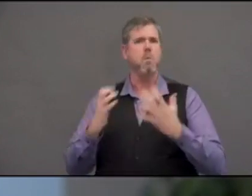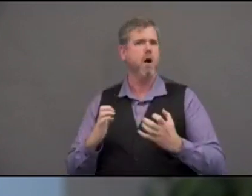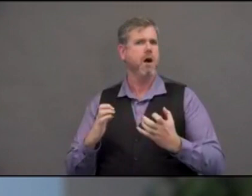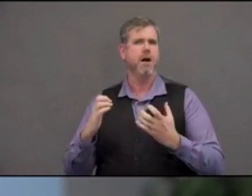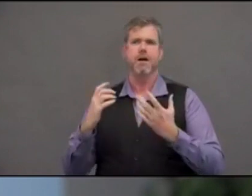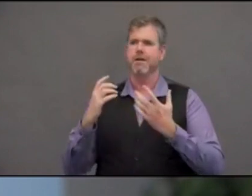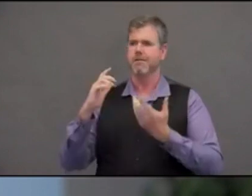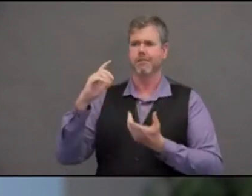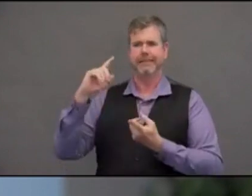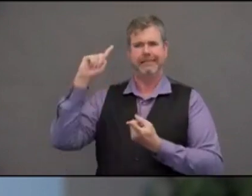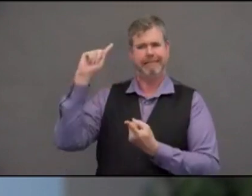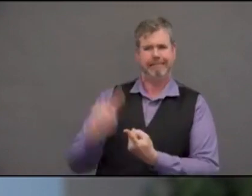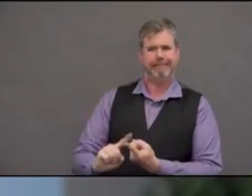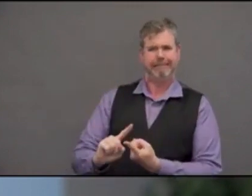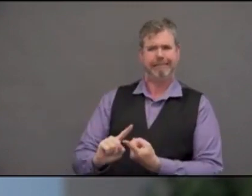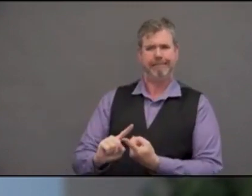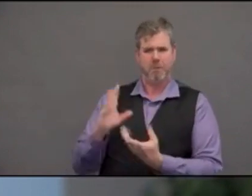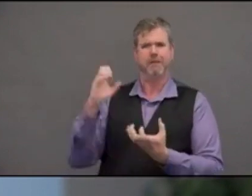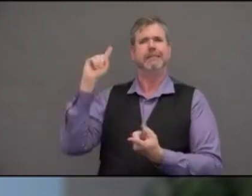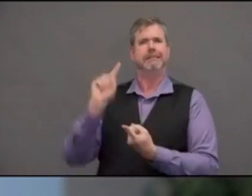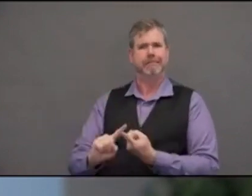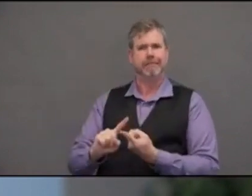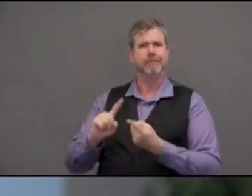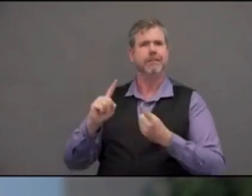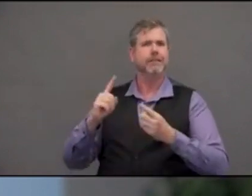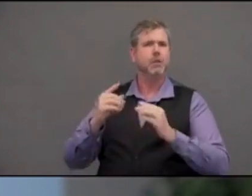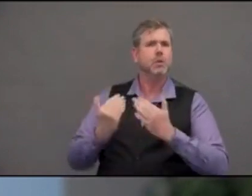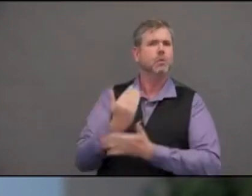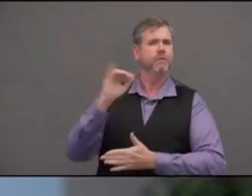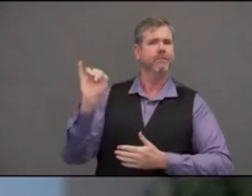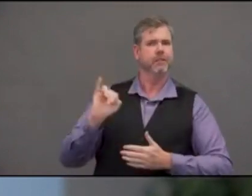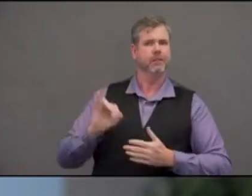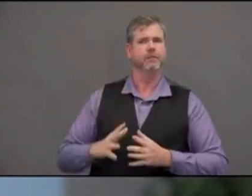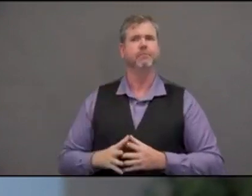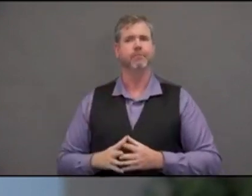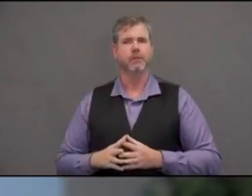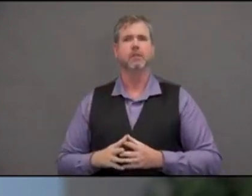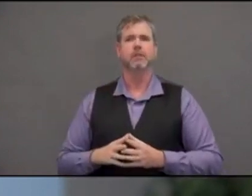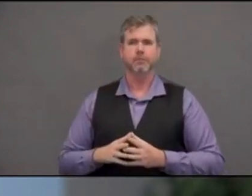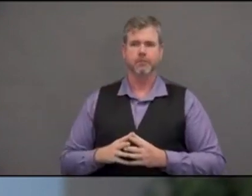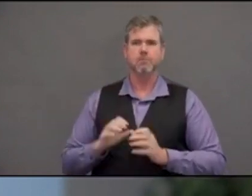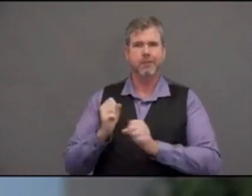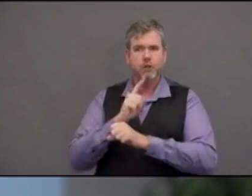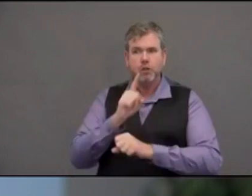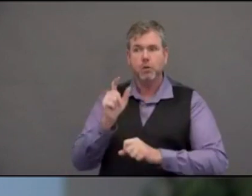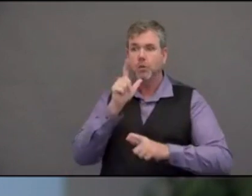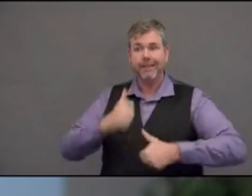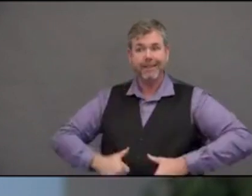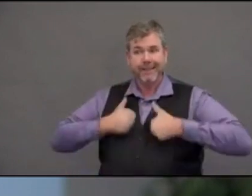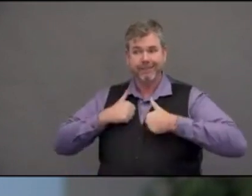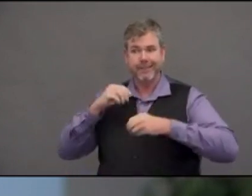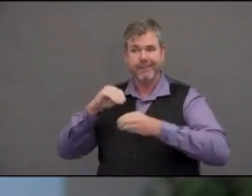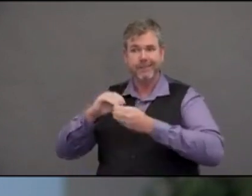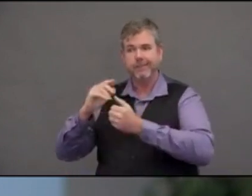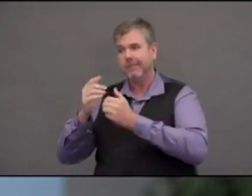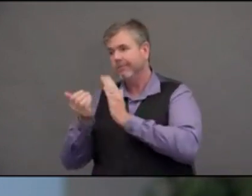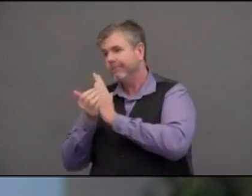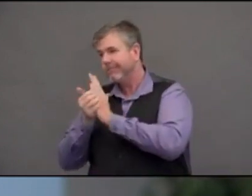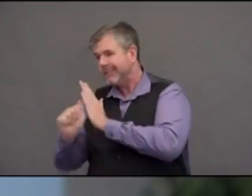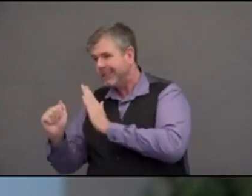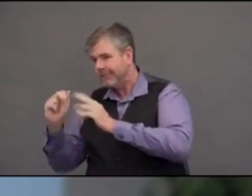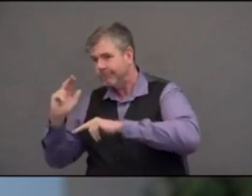be able to keep the ones that are living there safe and healthy. We are doing things